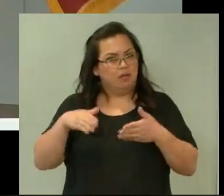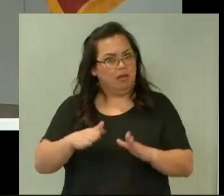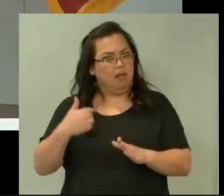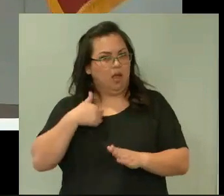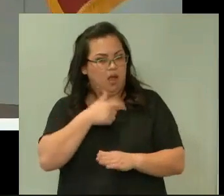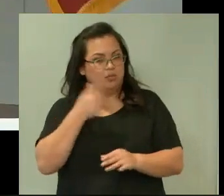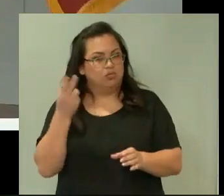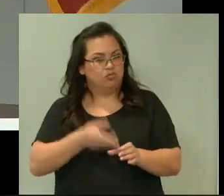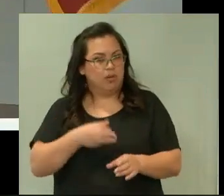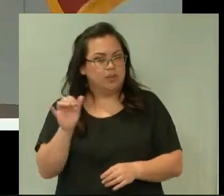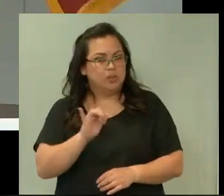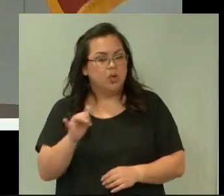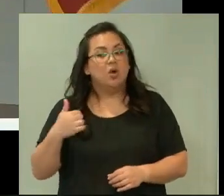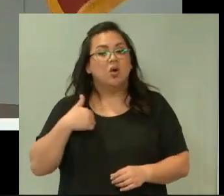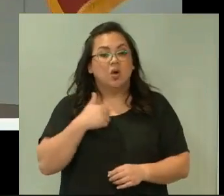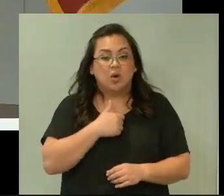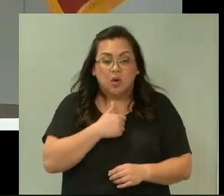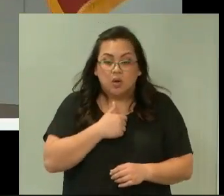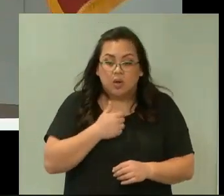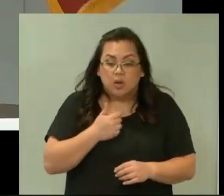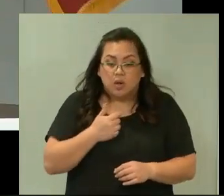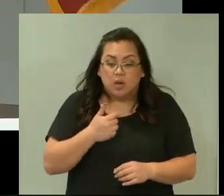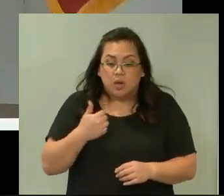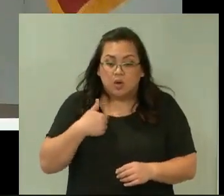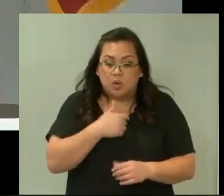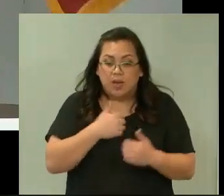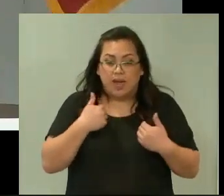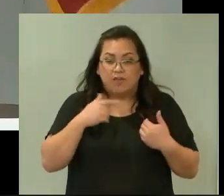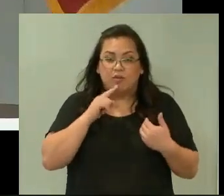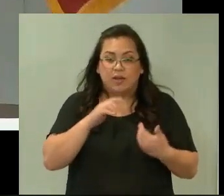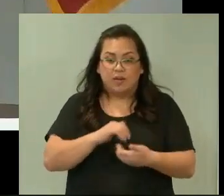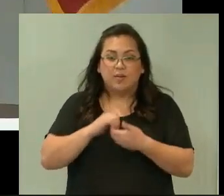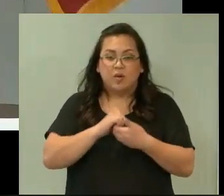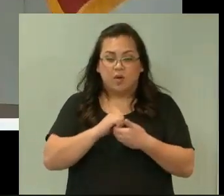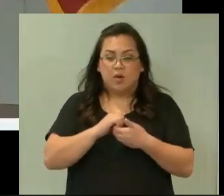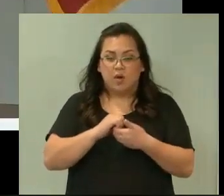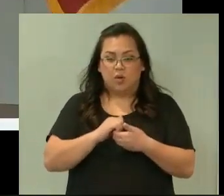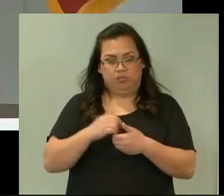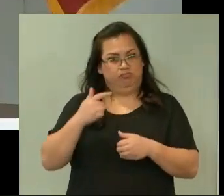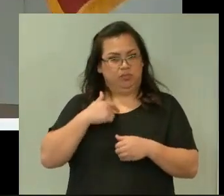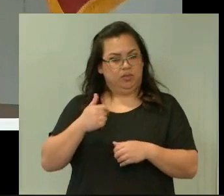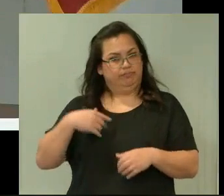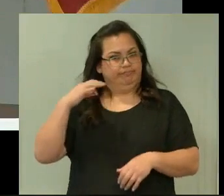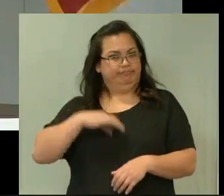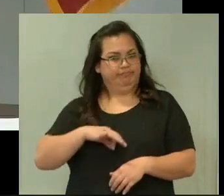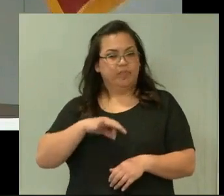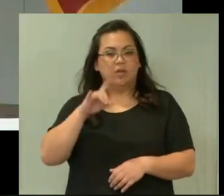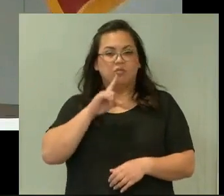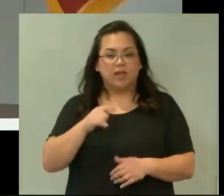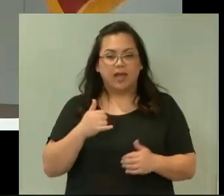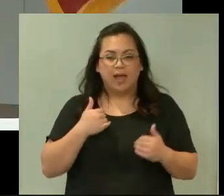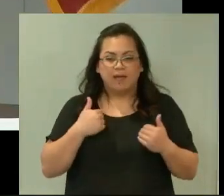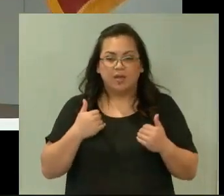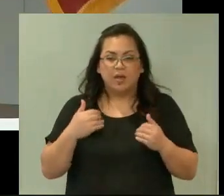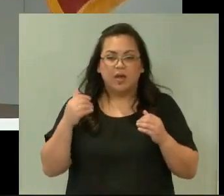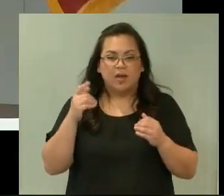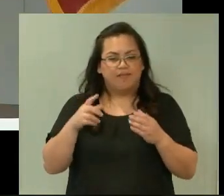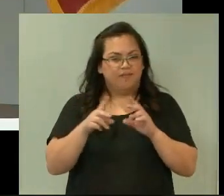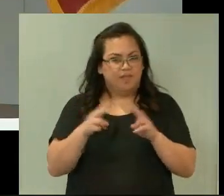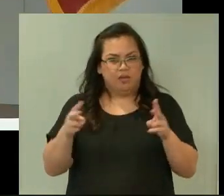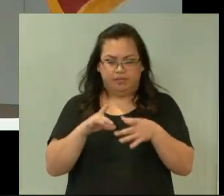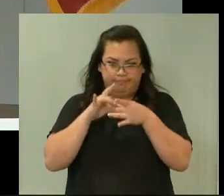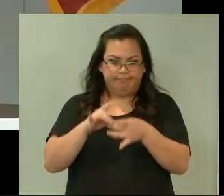We are privileged to have a great partnership with the California Department of Education and work very closely